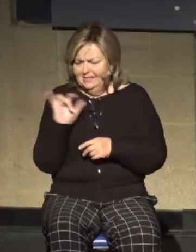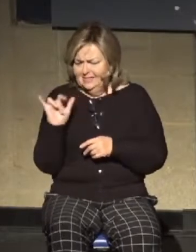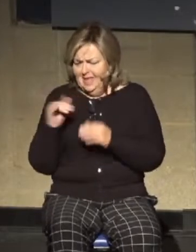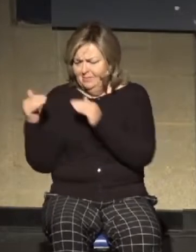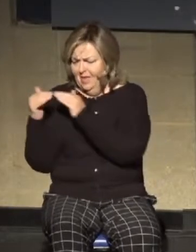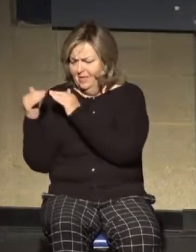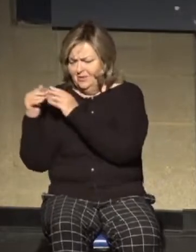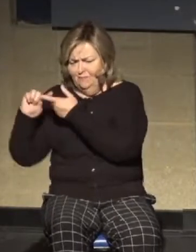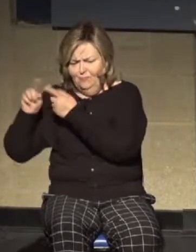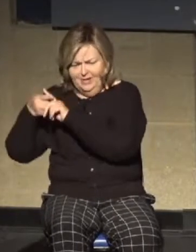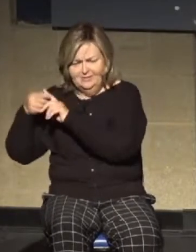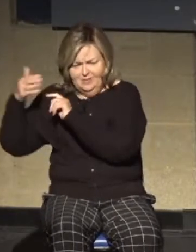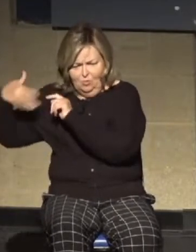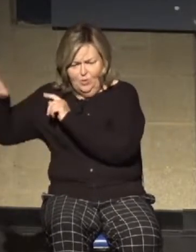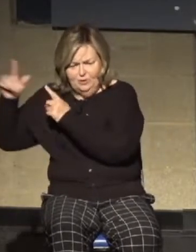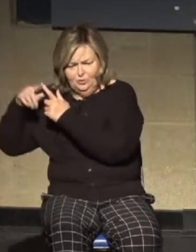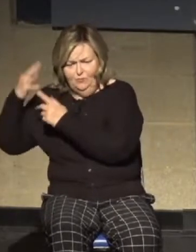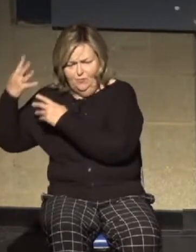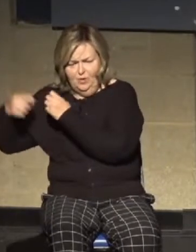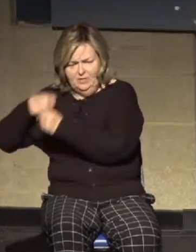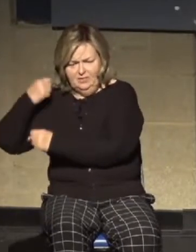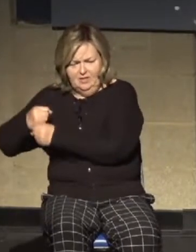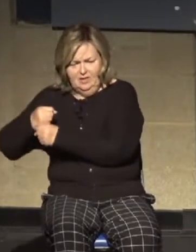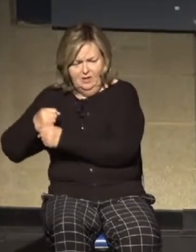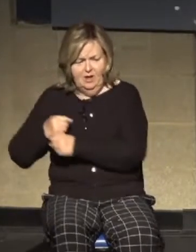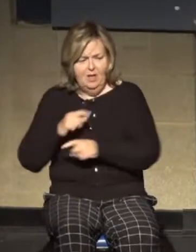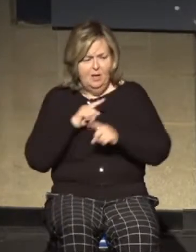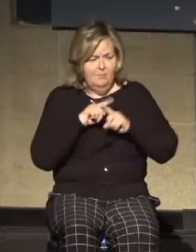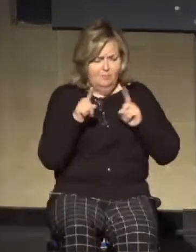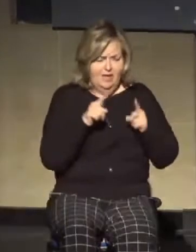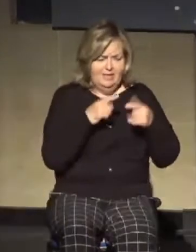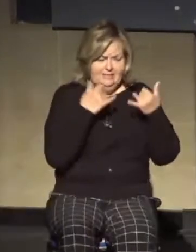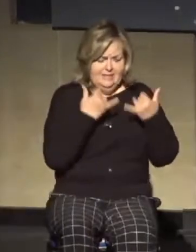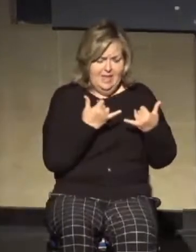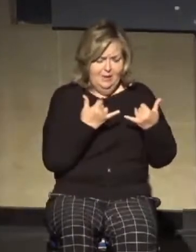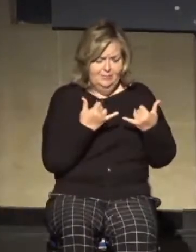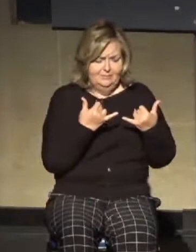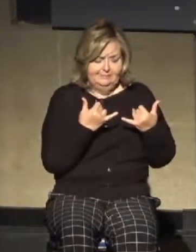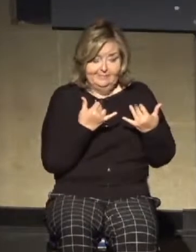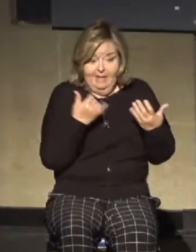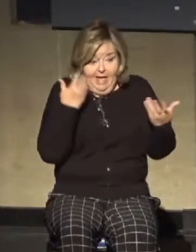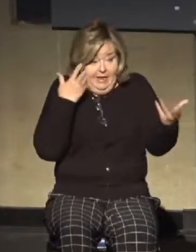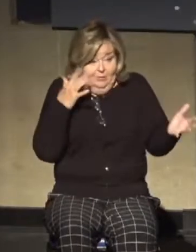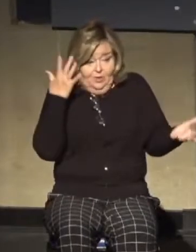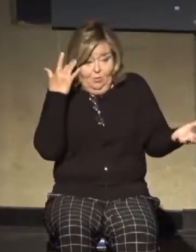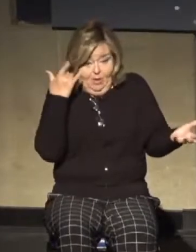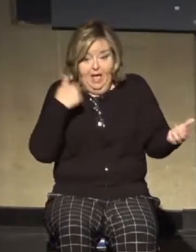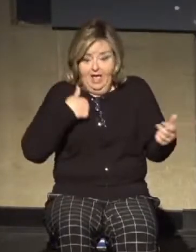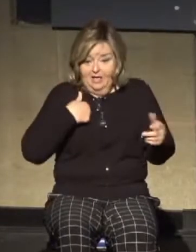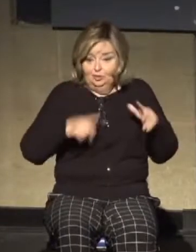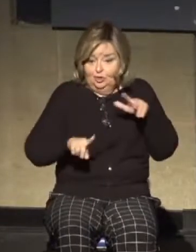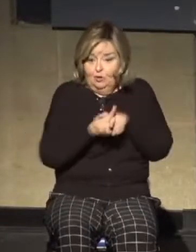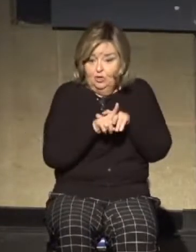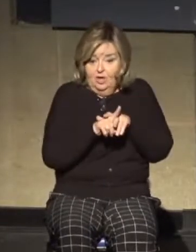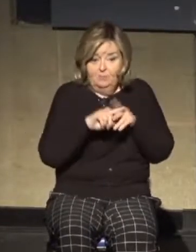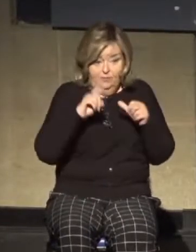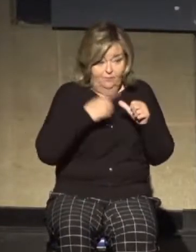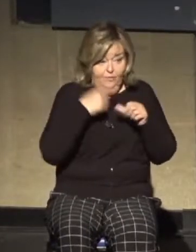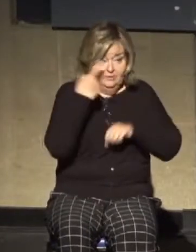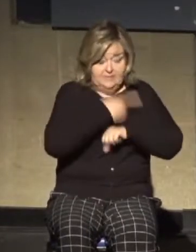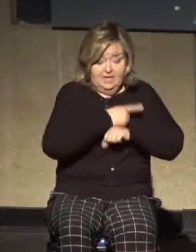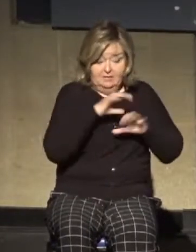why even bother? But for reasons that I will never understand, I did show up that first day of